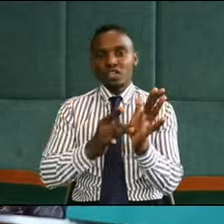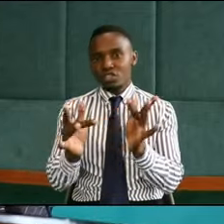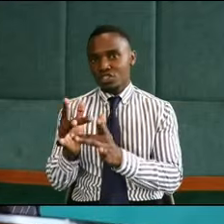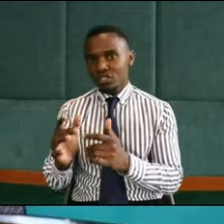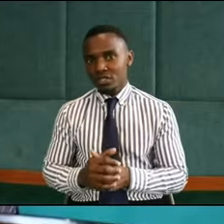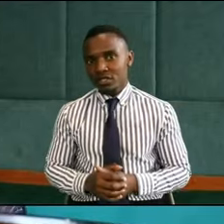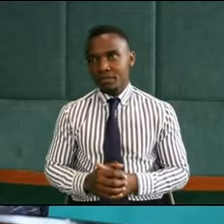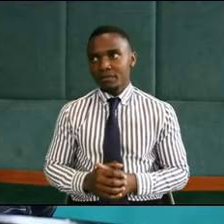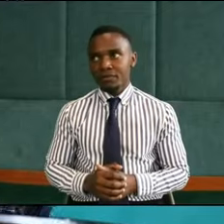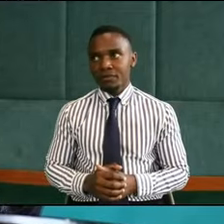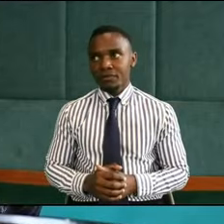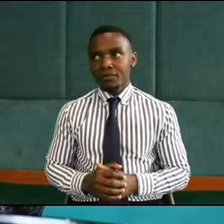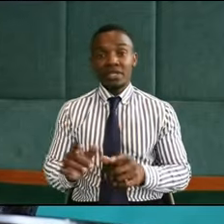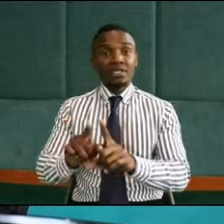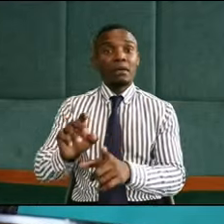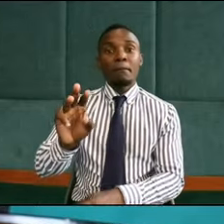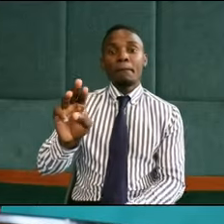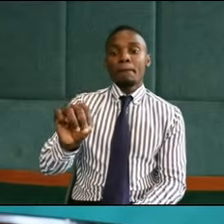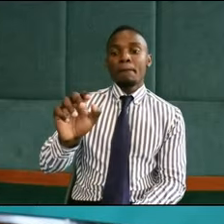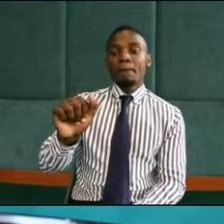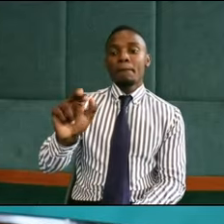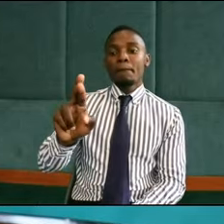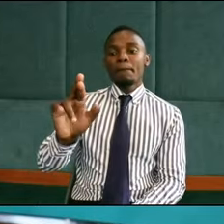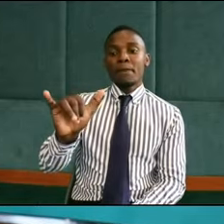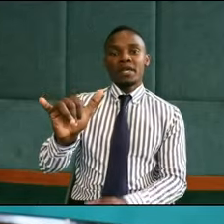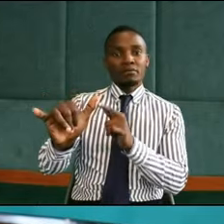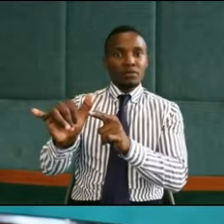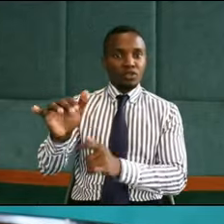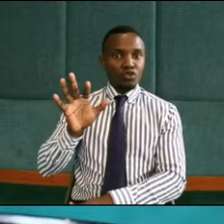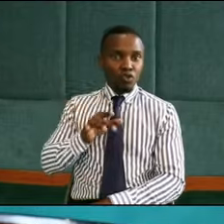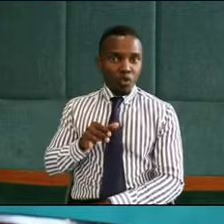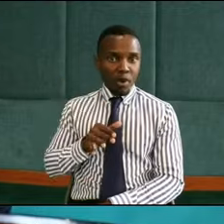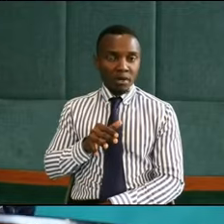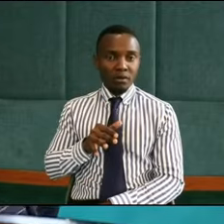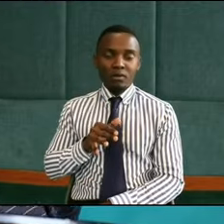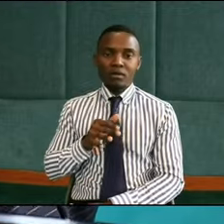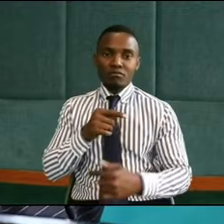Mary's heart was filled with gratitude